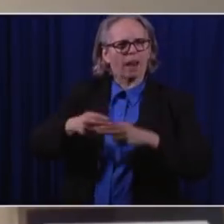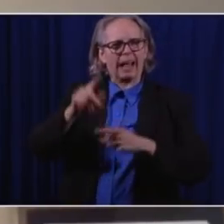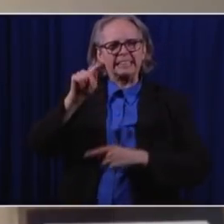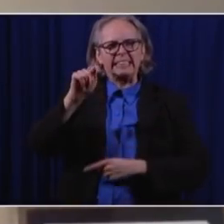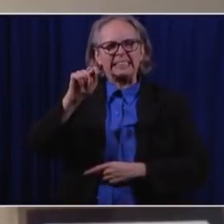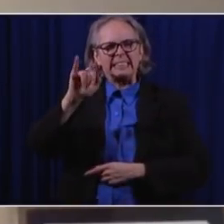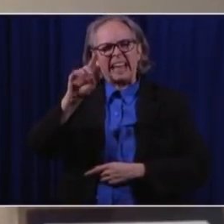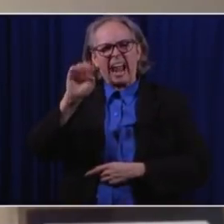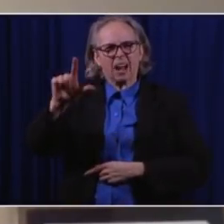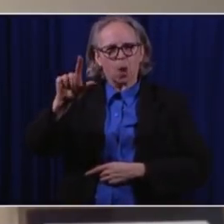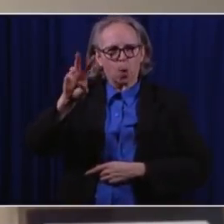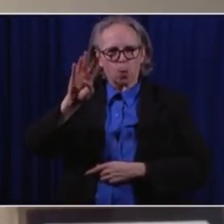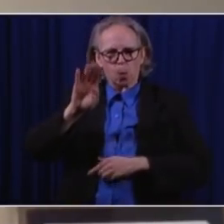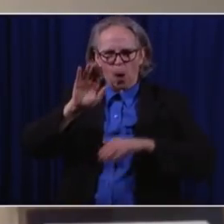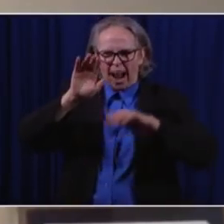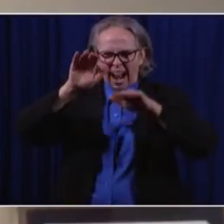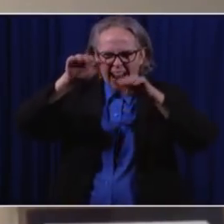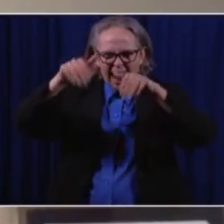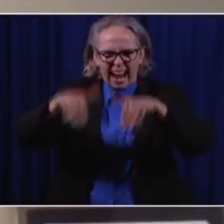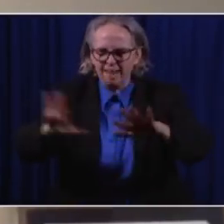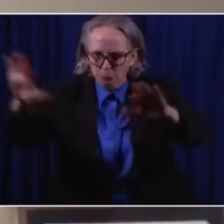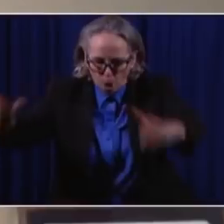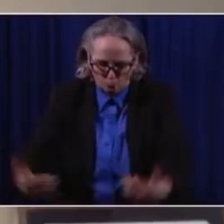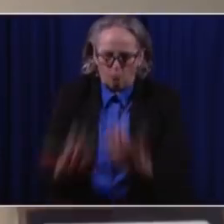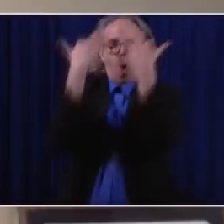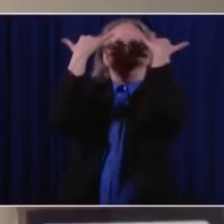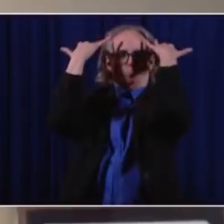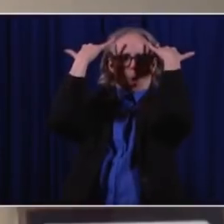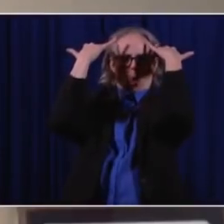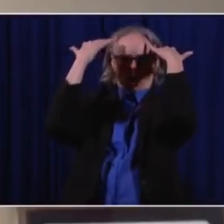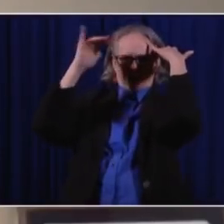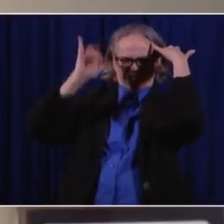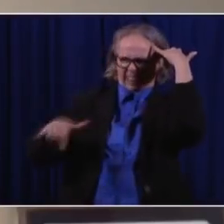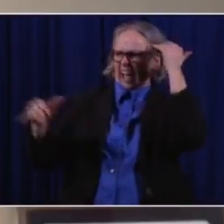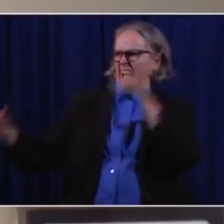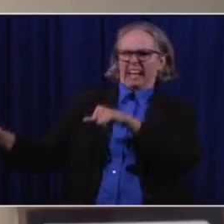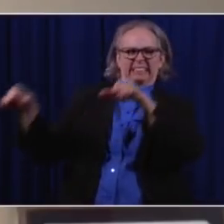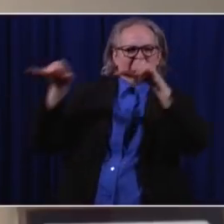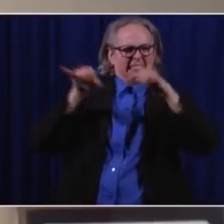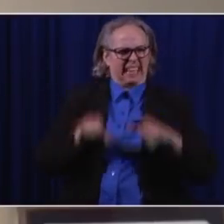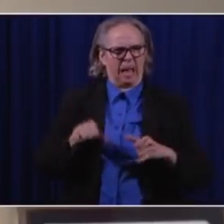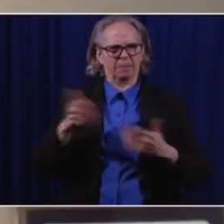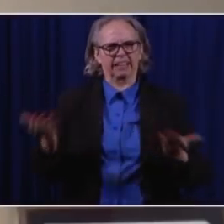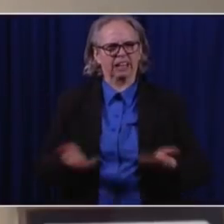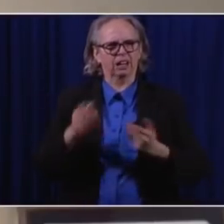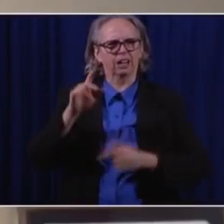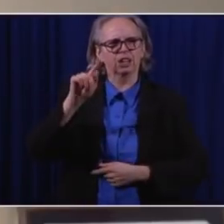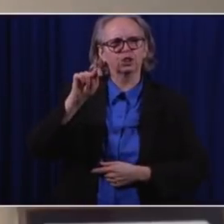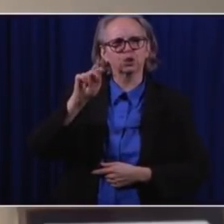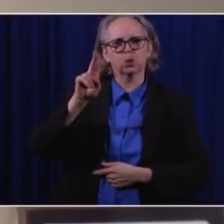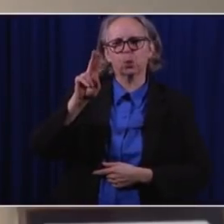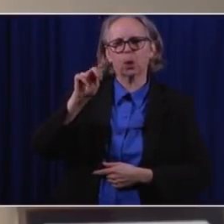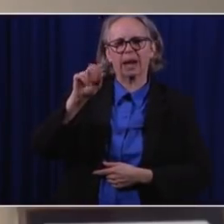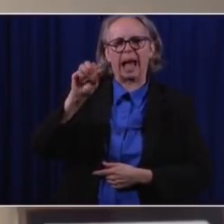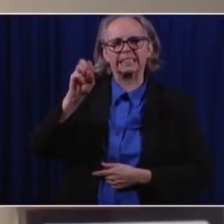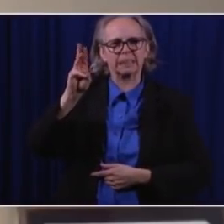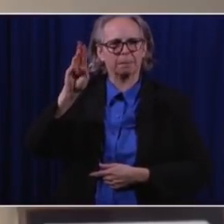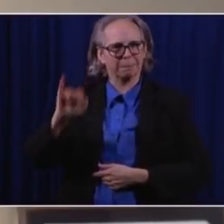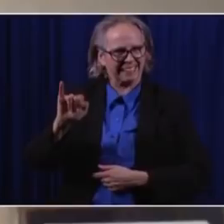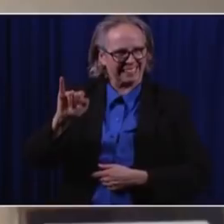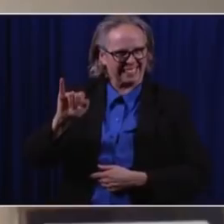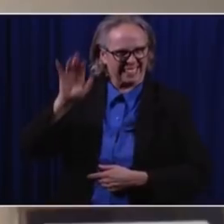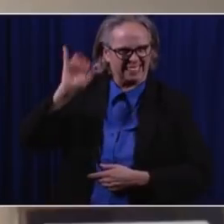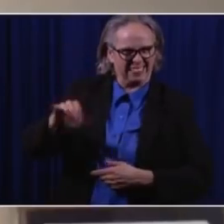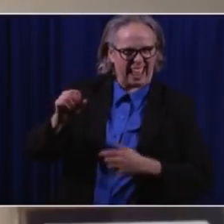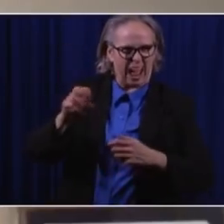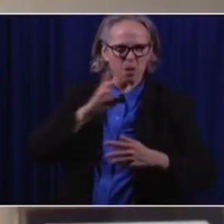say that what we liken this to is a tsunami. The forecasters have told us that it's coming. We're feeling the early wave. If you